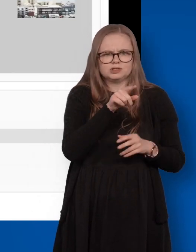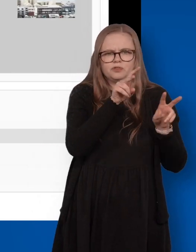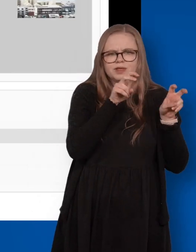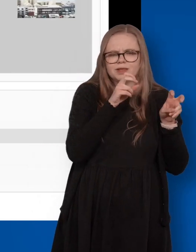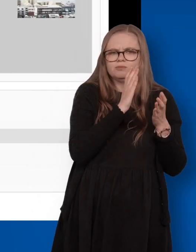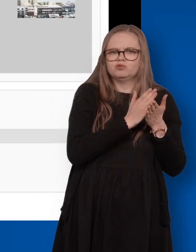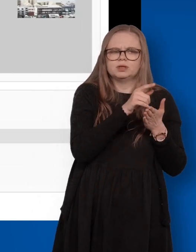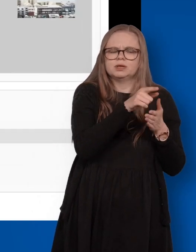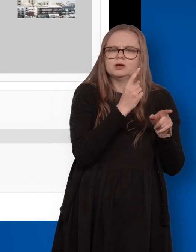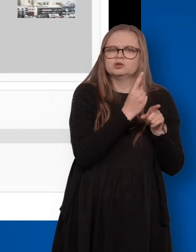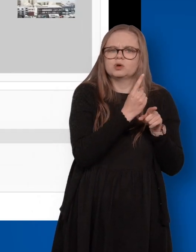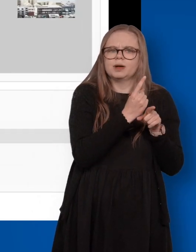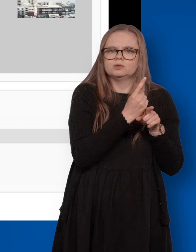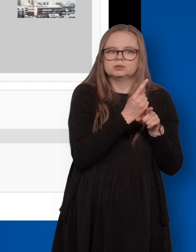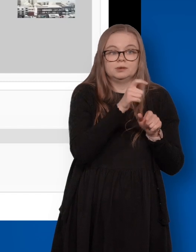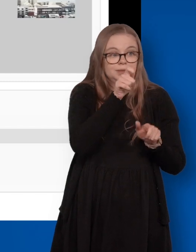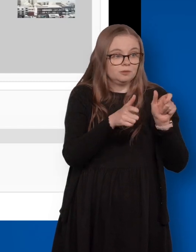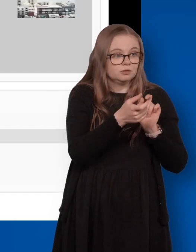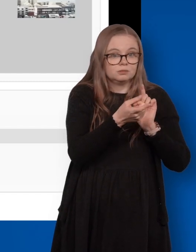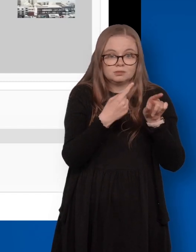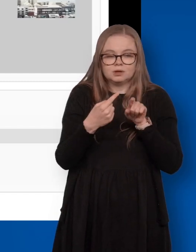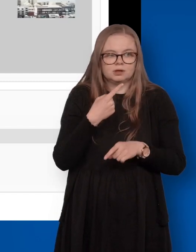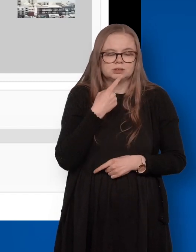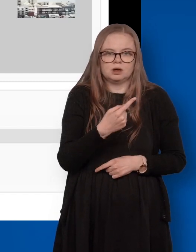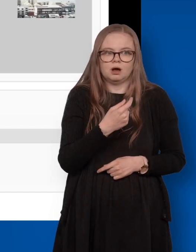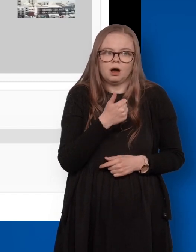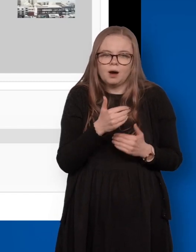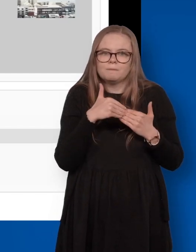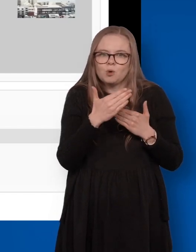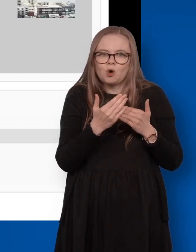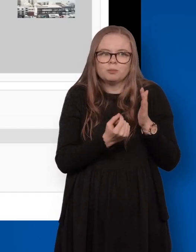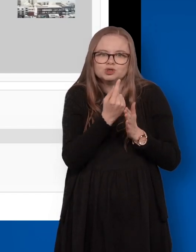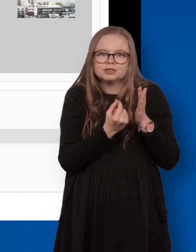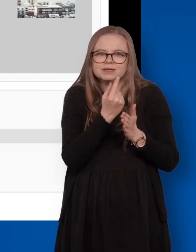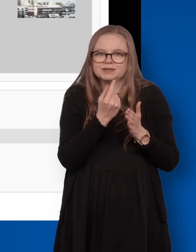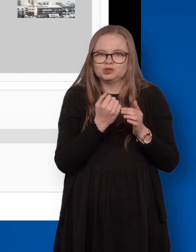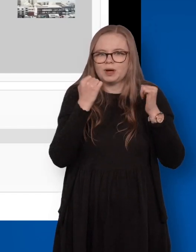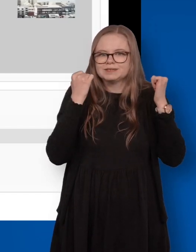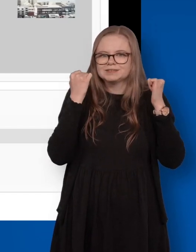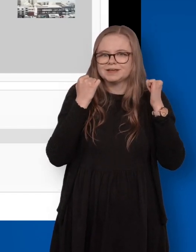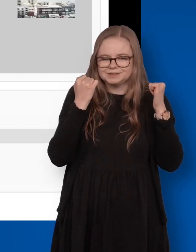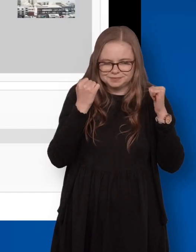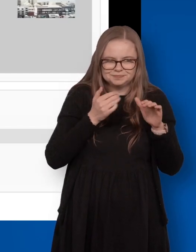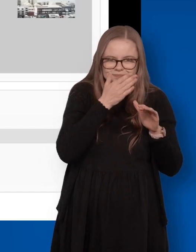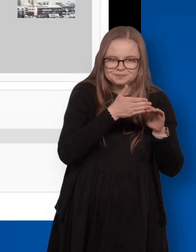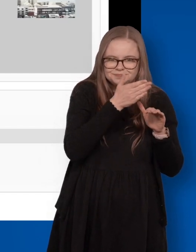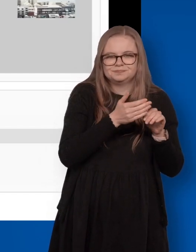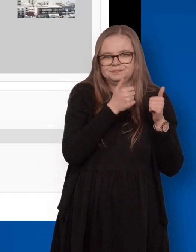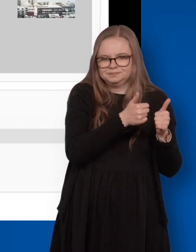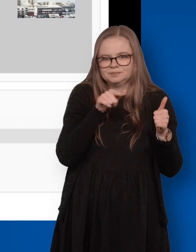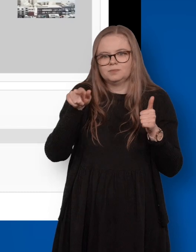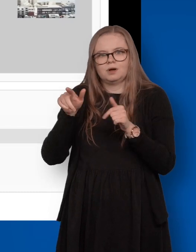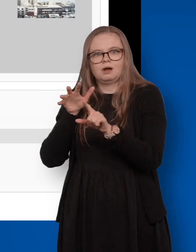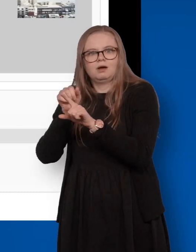cluster is talking about participants who've experienced increased opportunities to exercise as a result of the shorter working week,